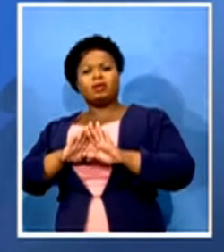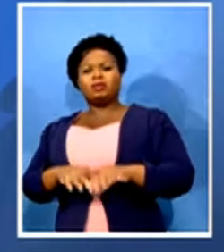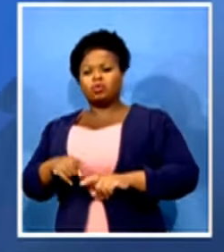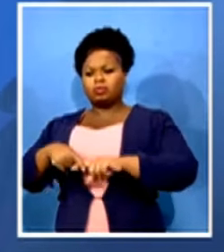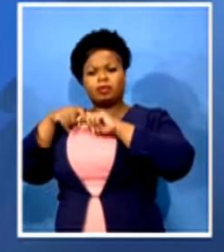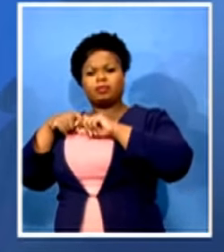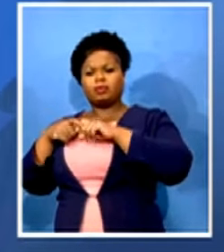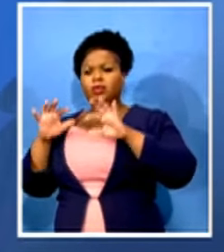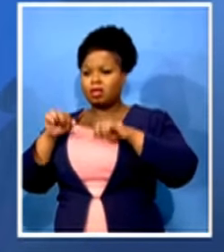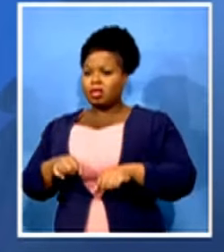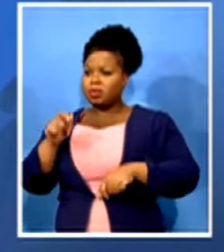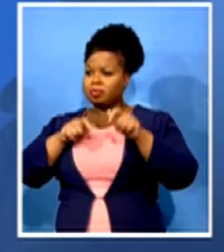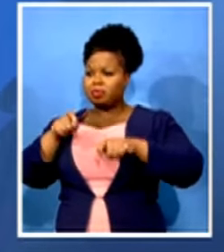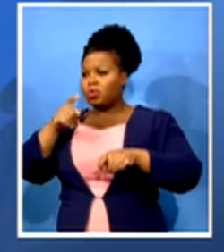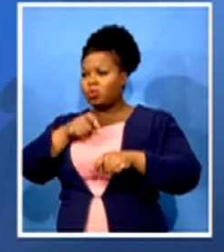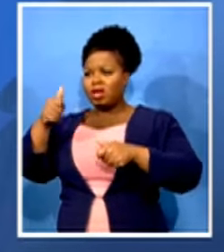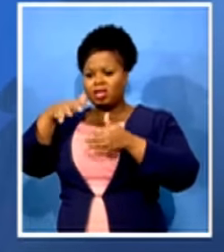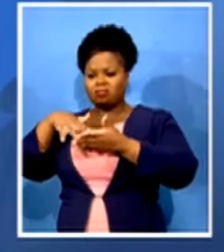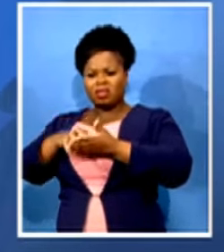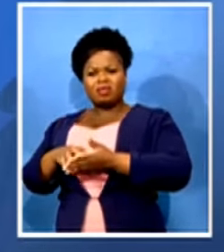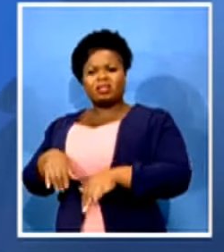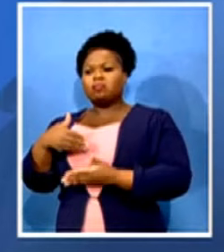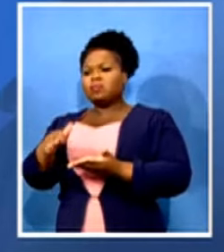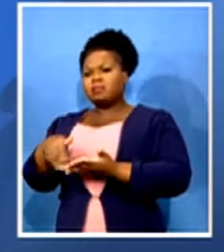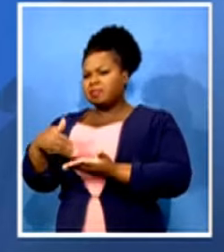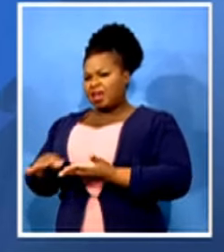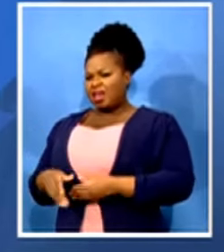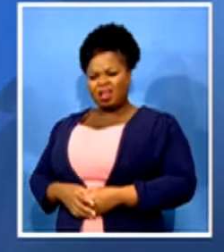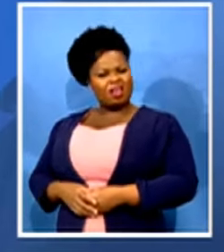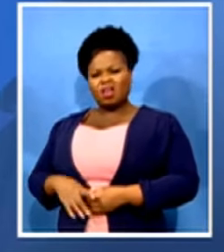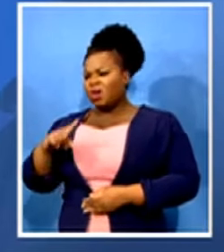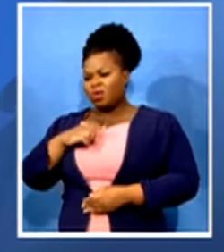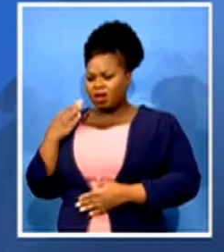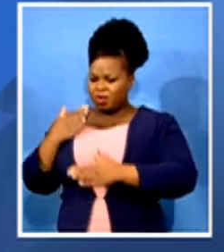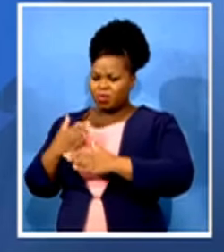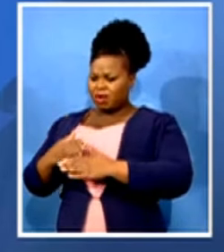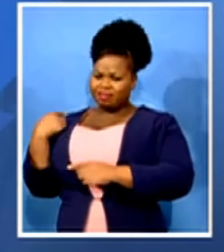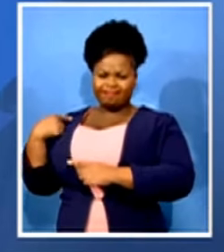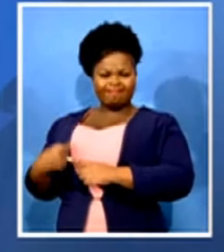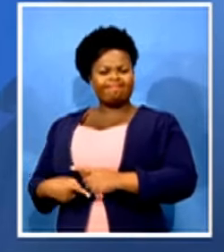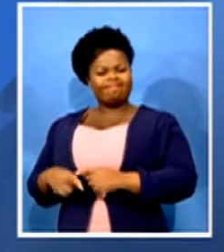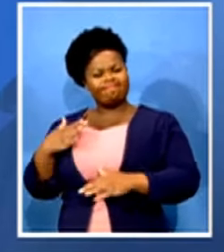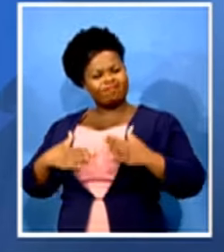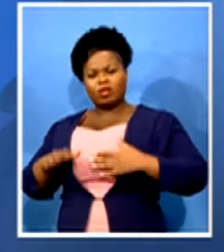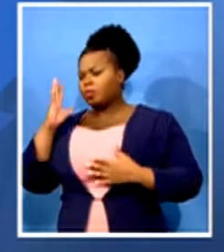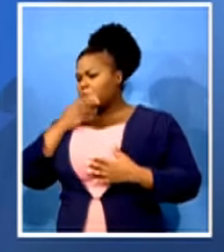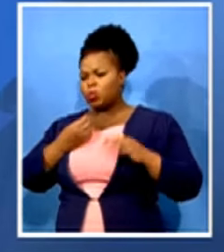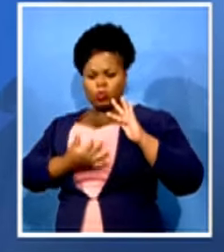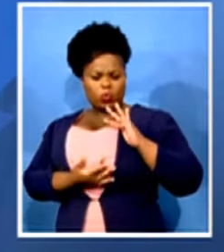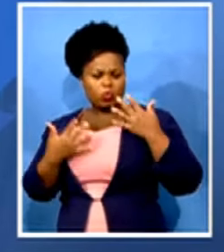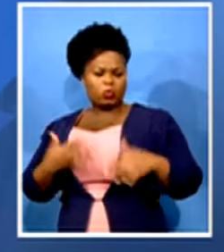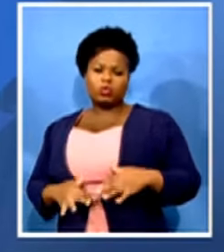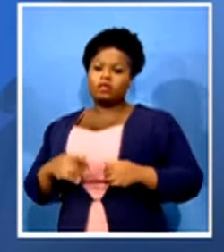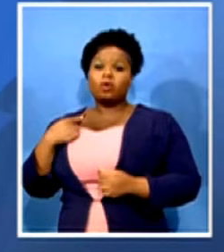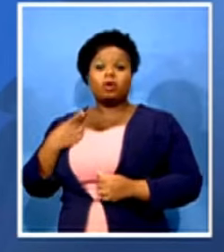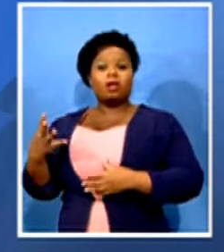lose their jobs. These people have worked in our industry. They've been loyal. They're passionate. They're beautiful human beings who are a part of our extended families in every single